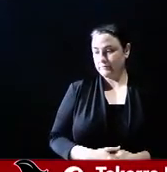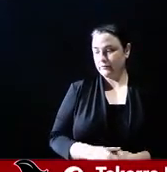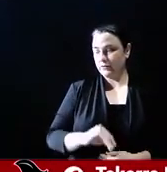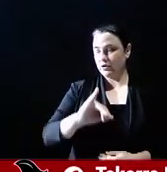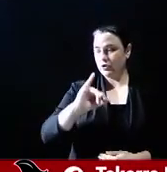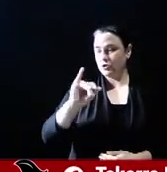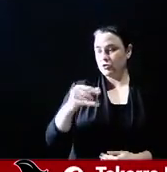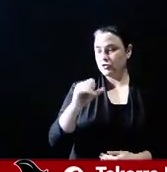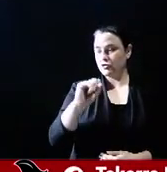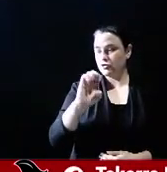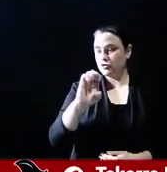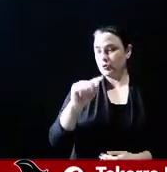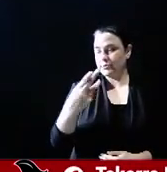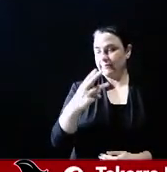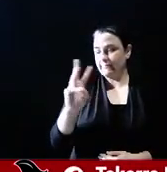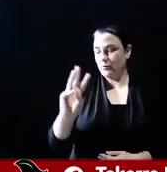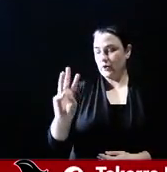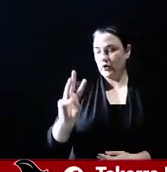Joseph Lee Wetterer.